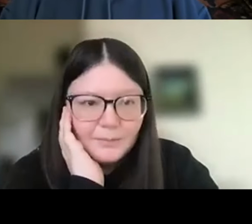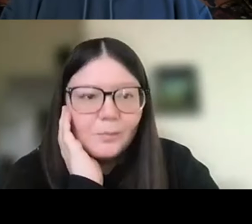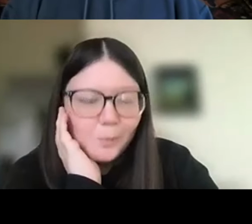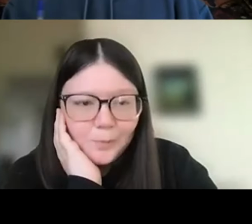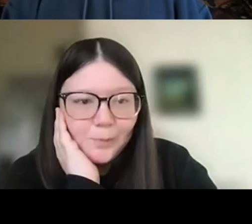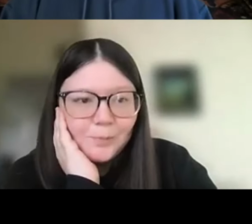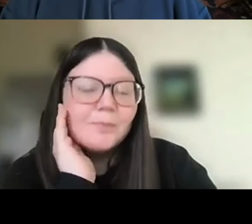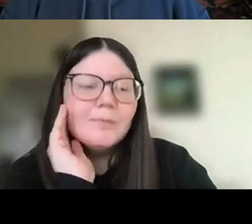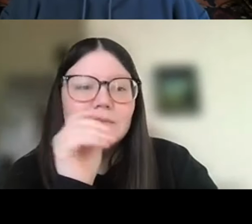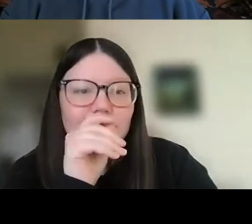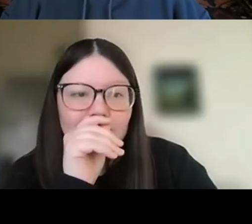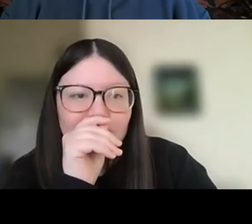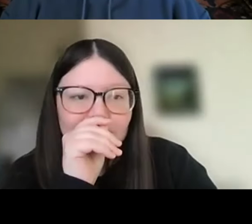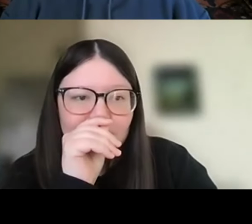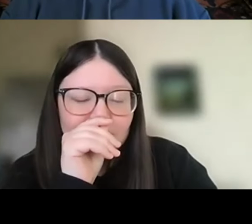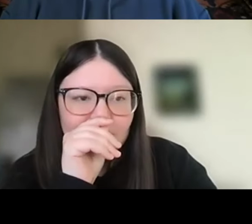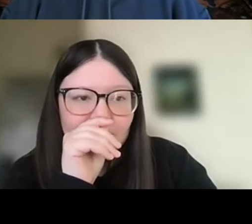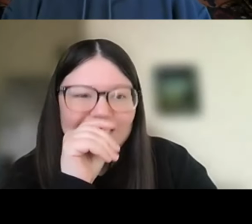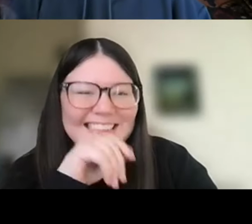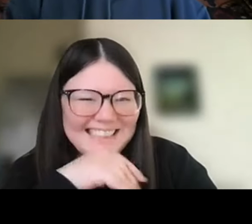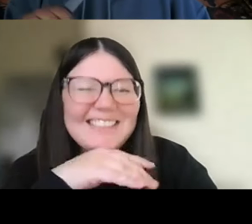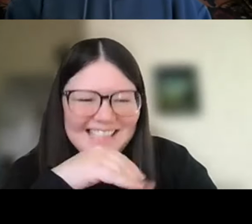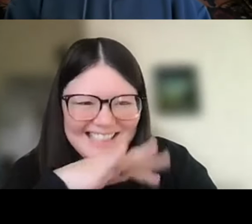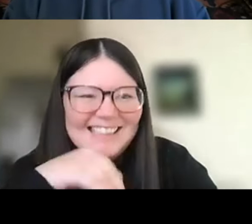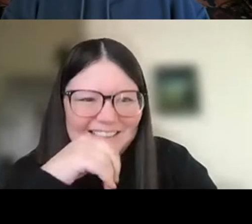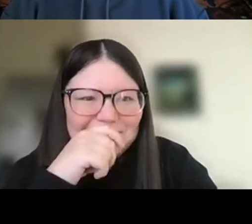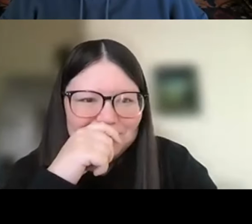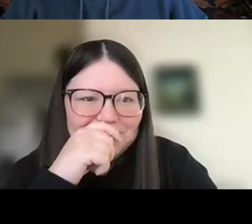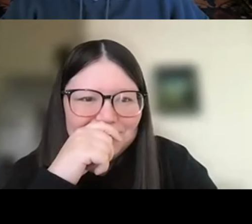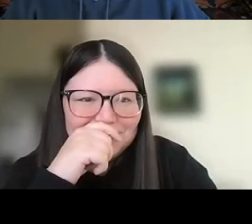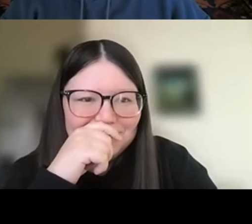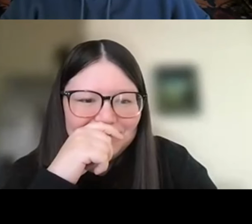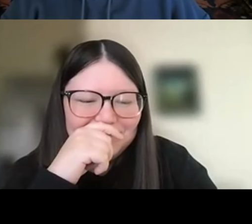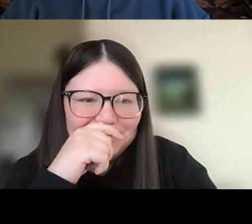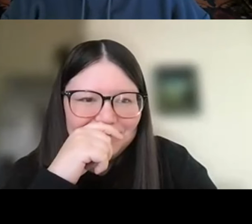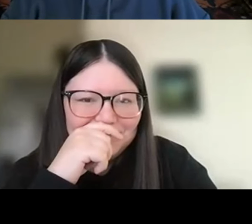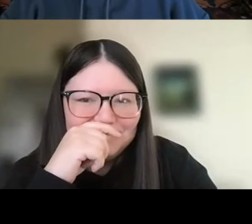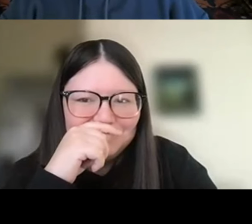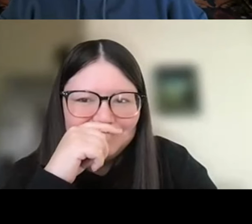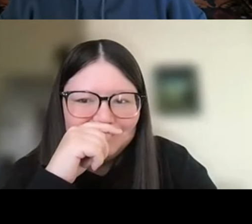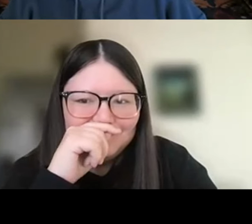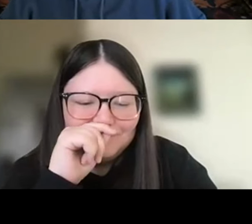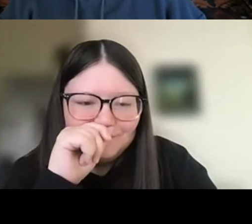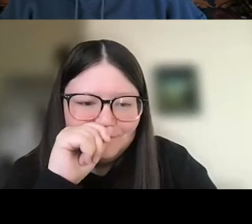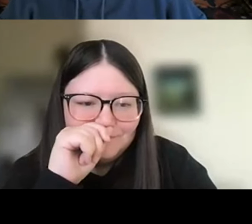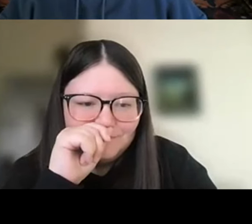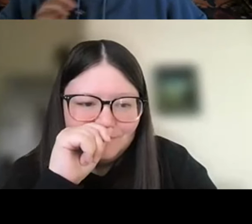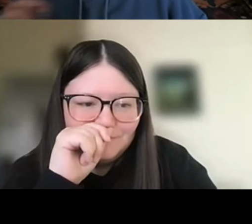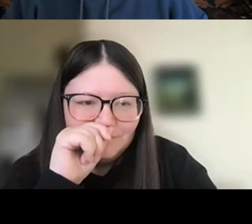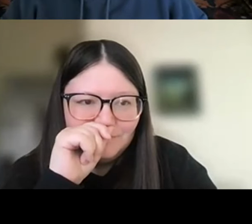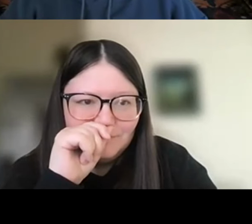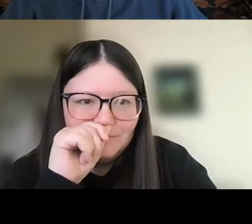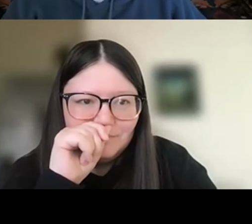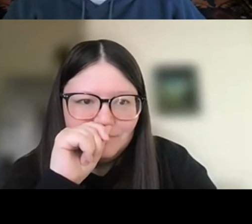accessible. And then they had boxes because they ran out of space in their filing area, and they were